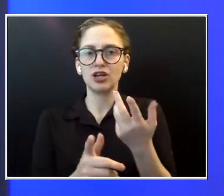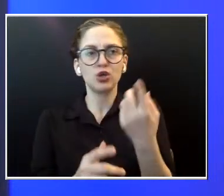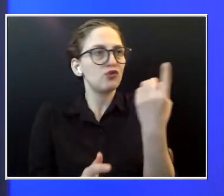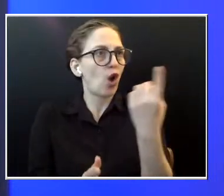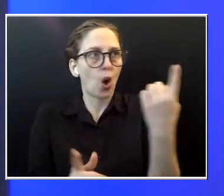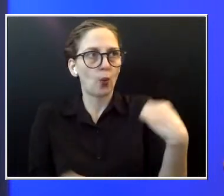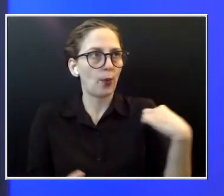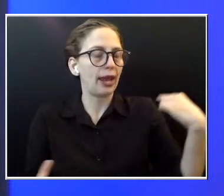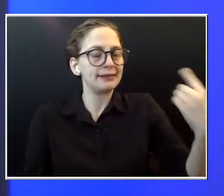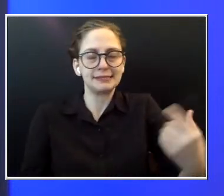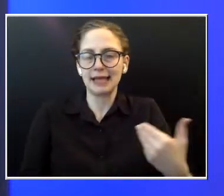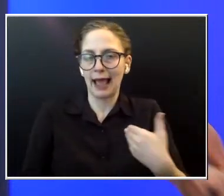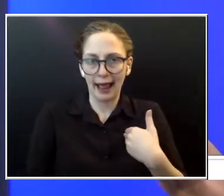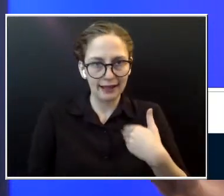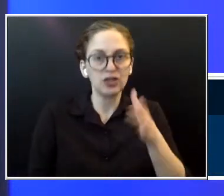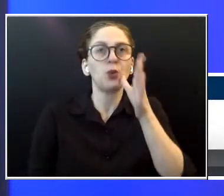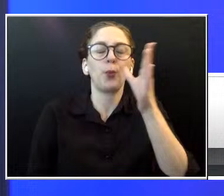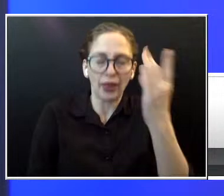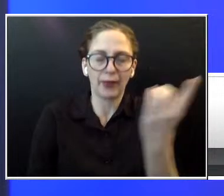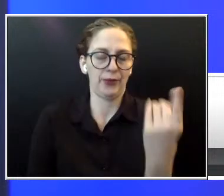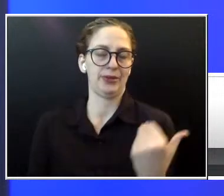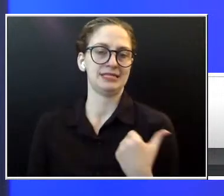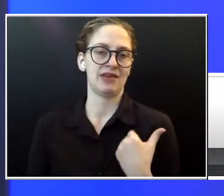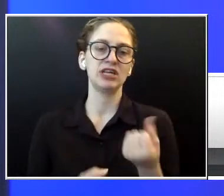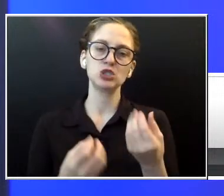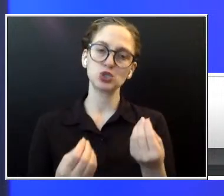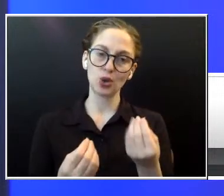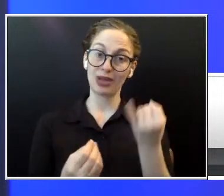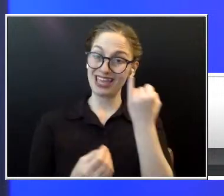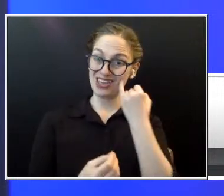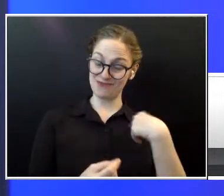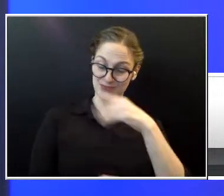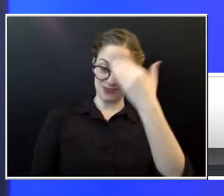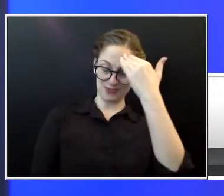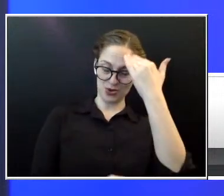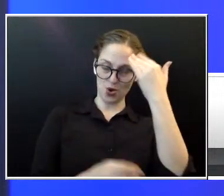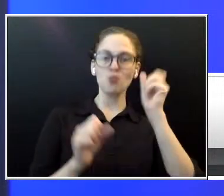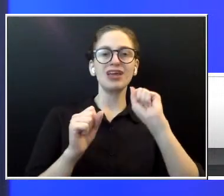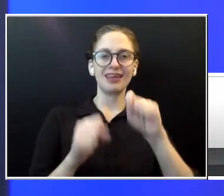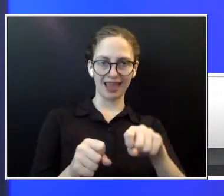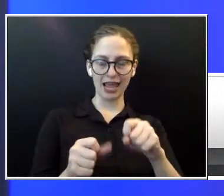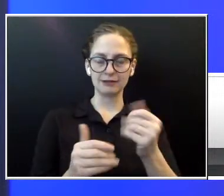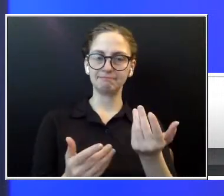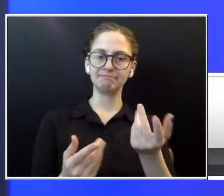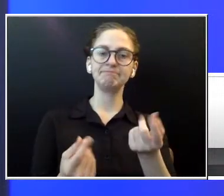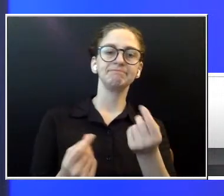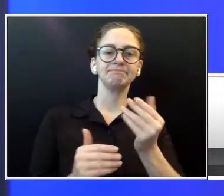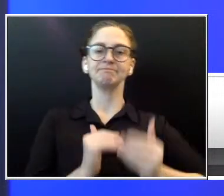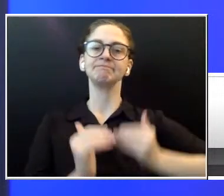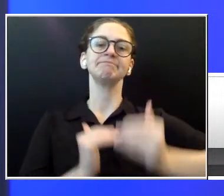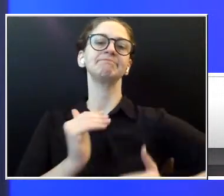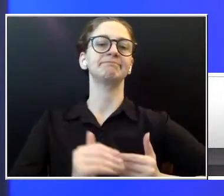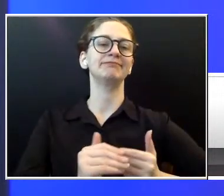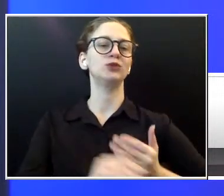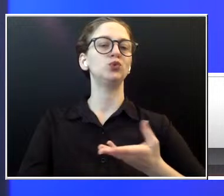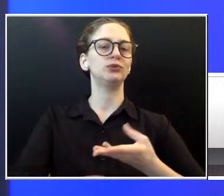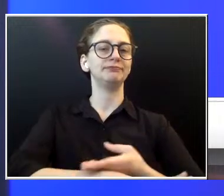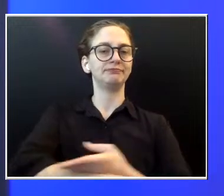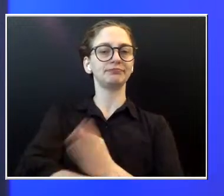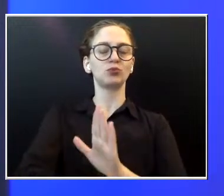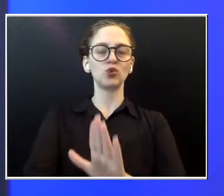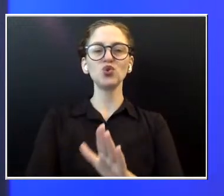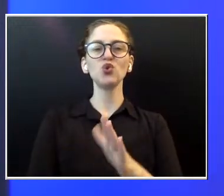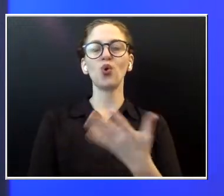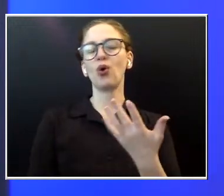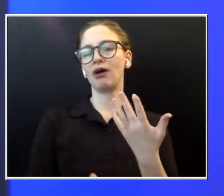And here we have an amazing team. I get to work with my surgeons as well as other high-risk providers and offer excellent care